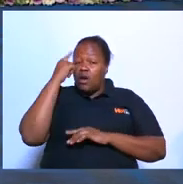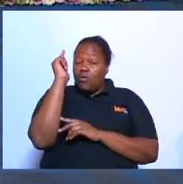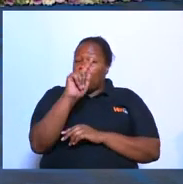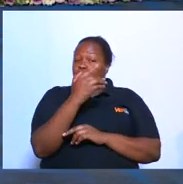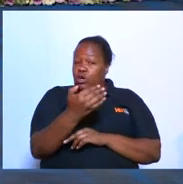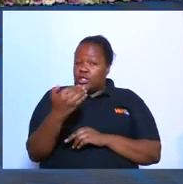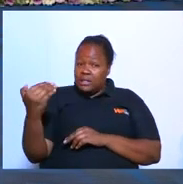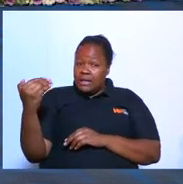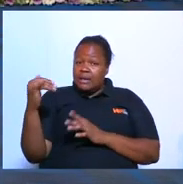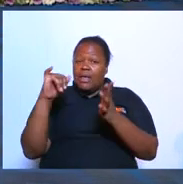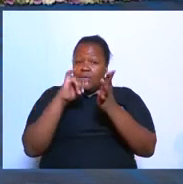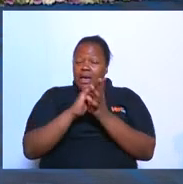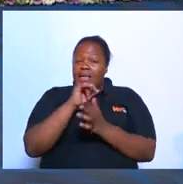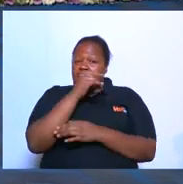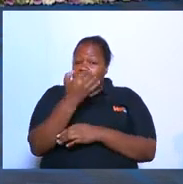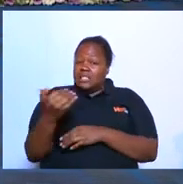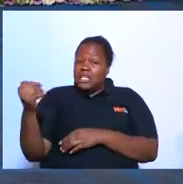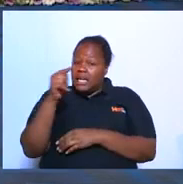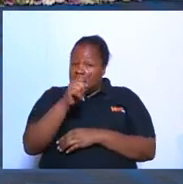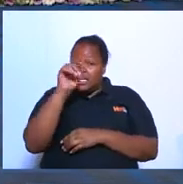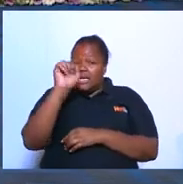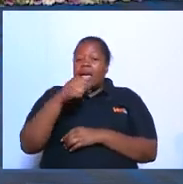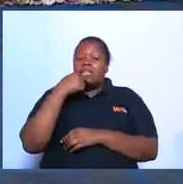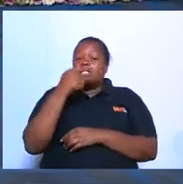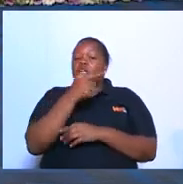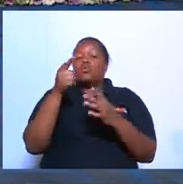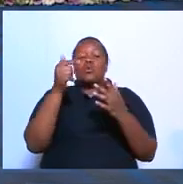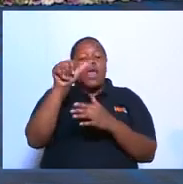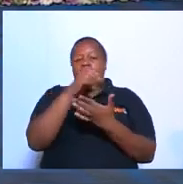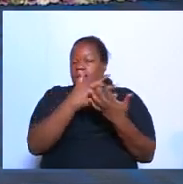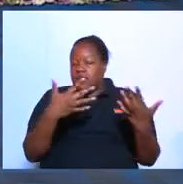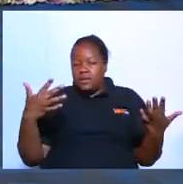to the extent that they can tell you anything